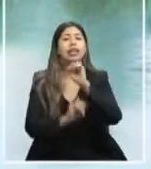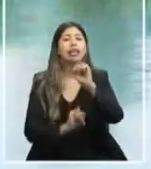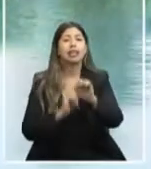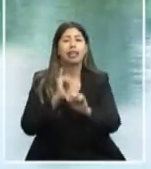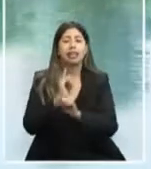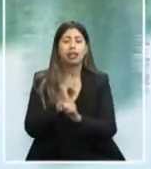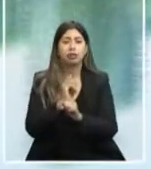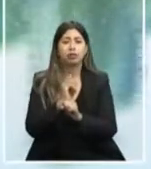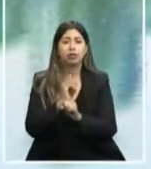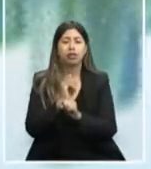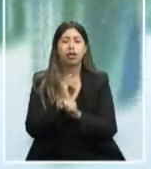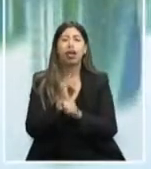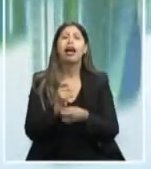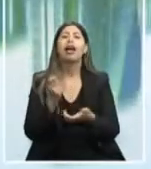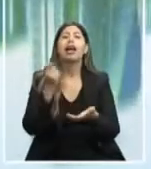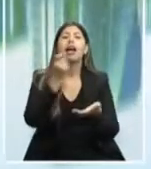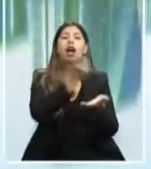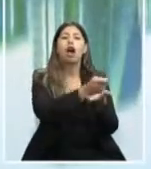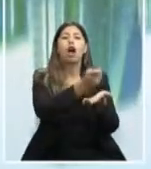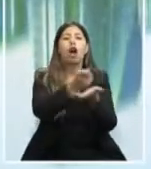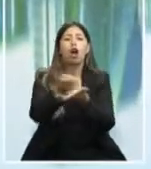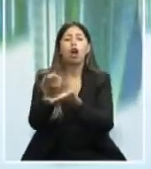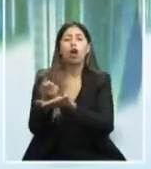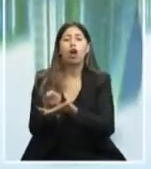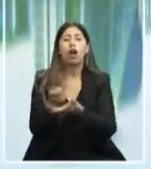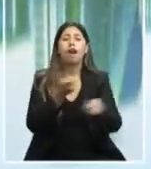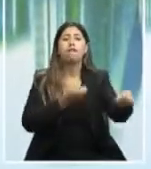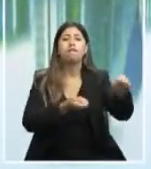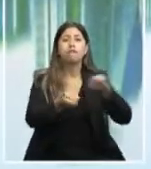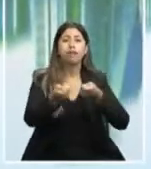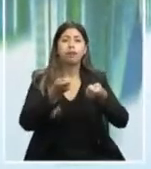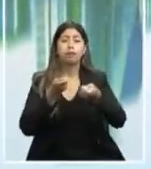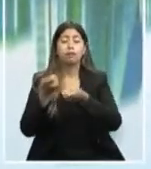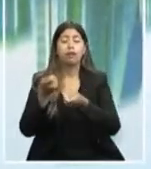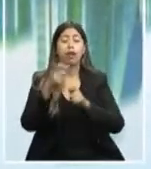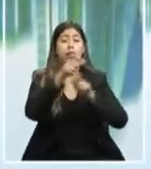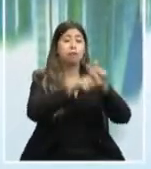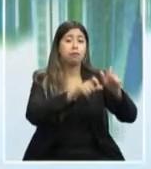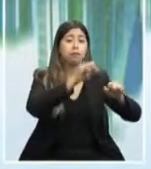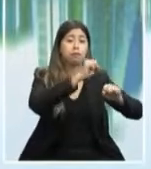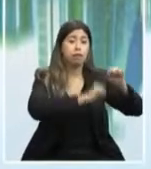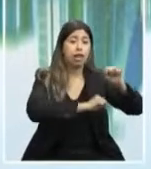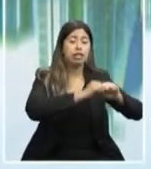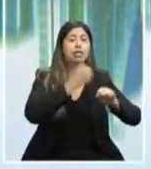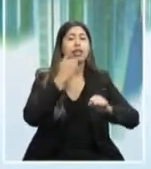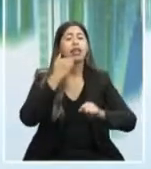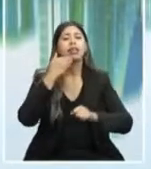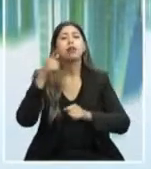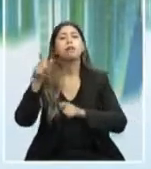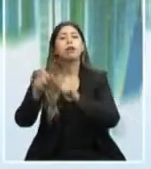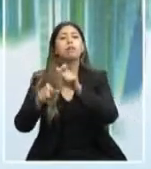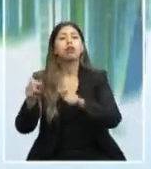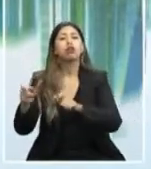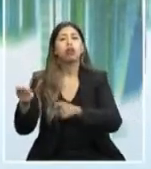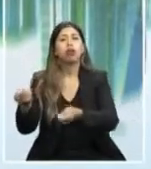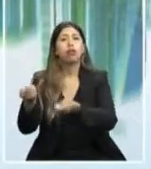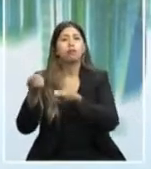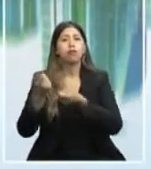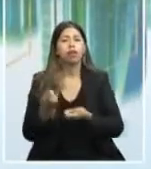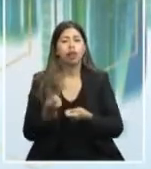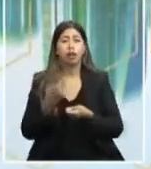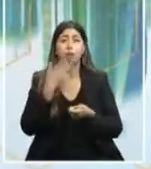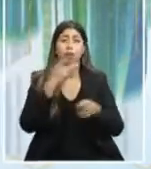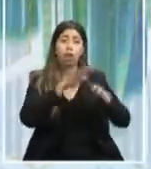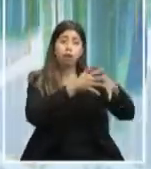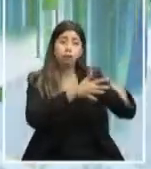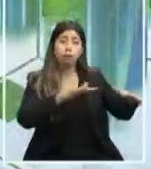people for the use of the open seas, because those are global public goods, the oceans. Our global public goods supplying us with huge